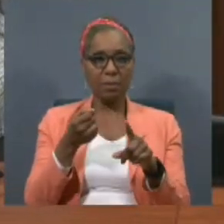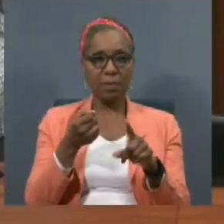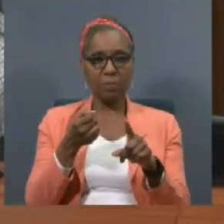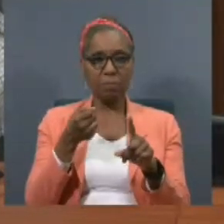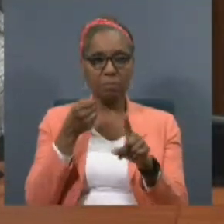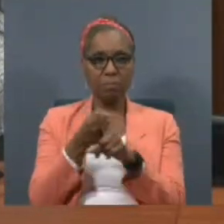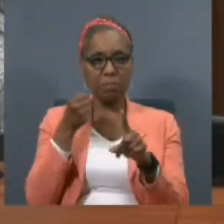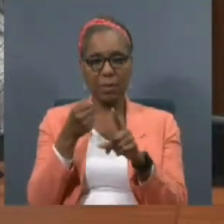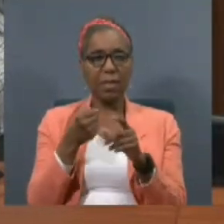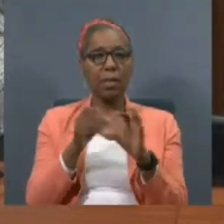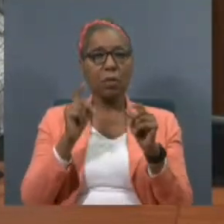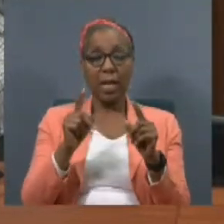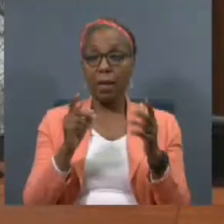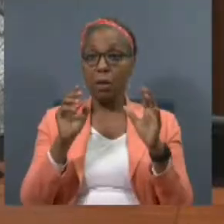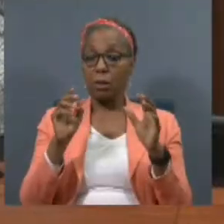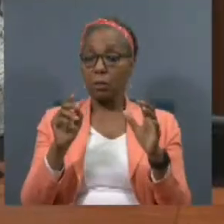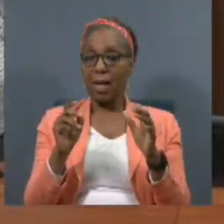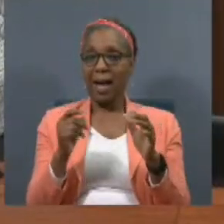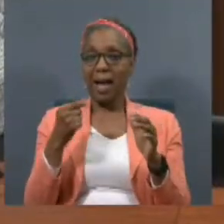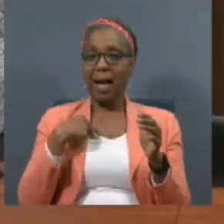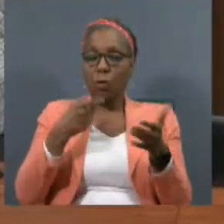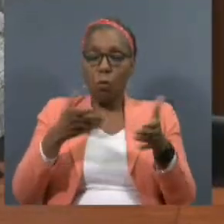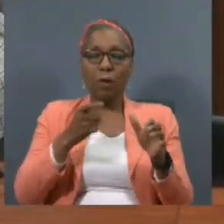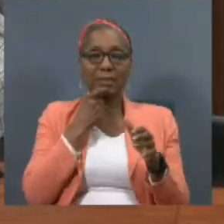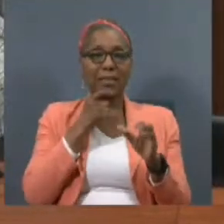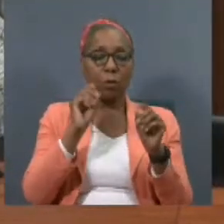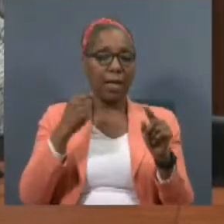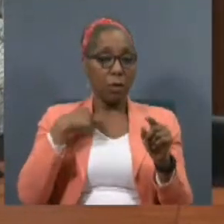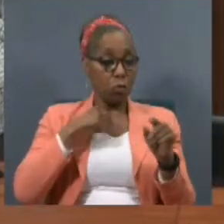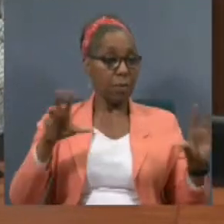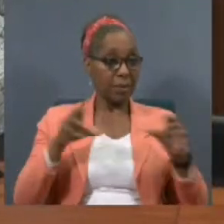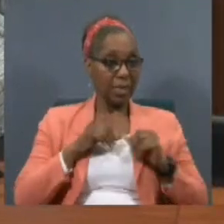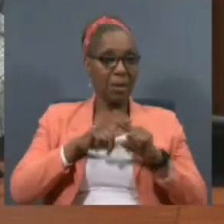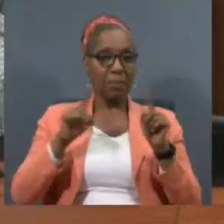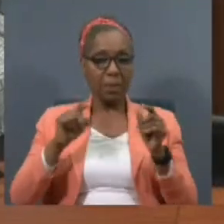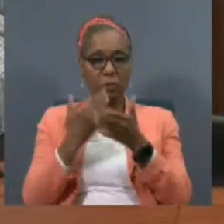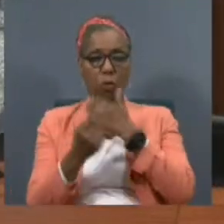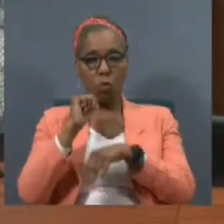roll with this, but somebody comes in and puts a hazardous chemical plant or